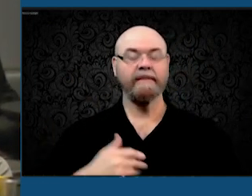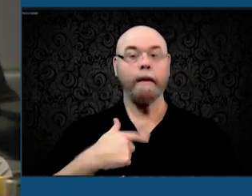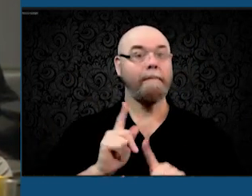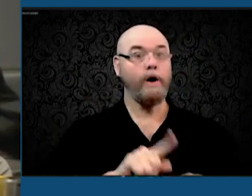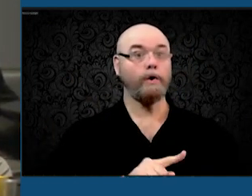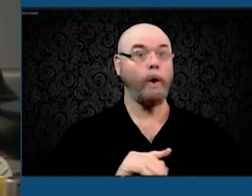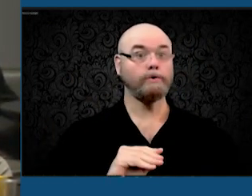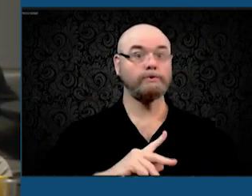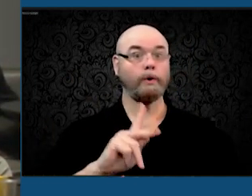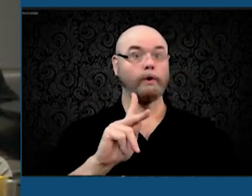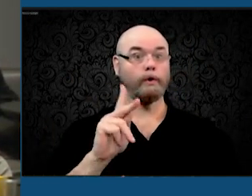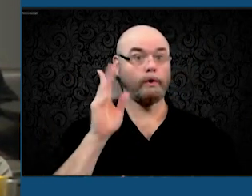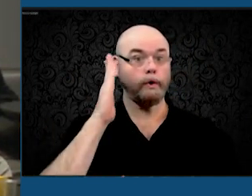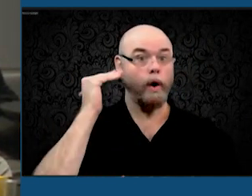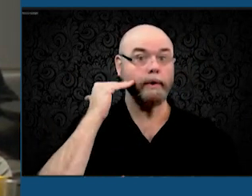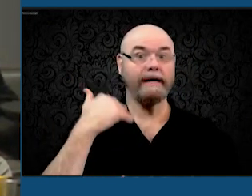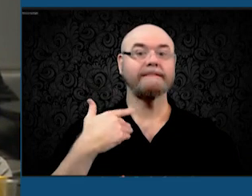Mark-san.